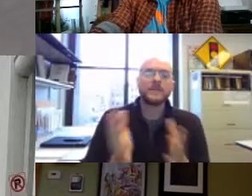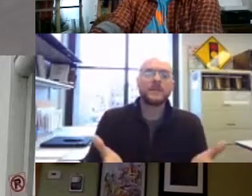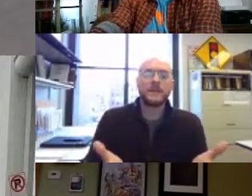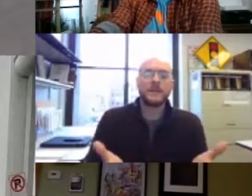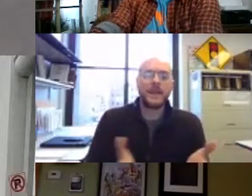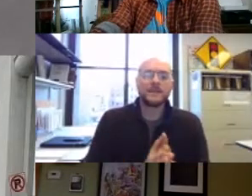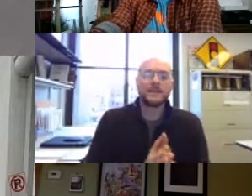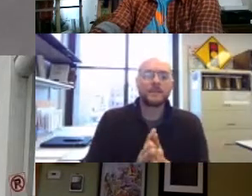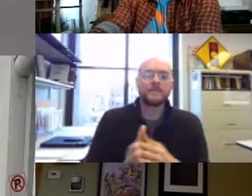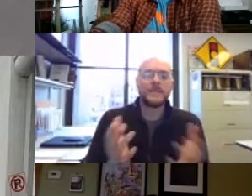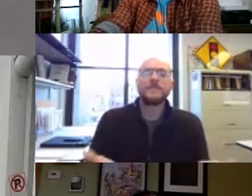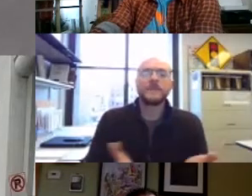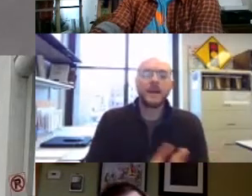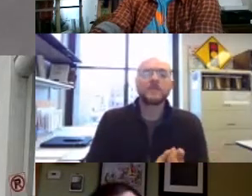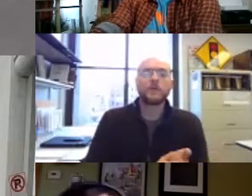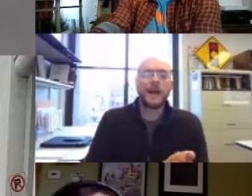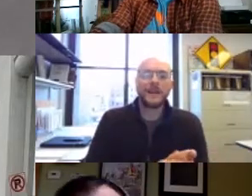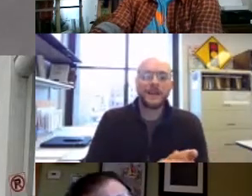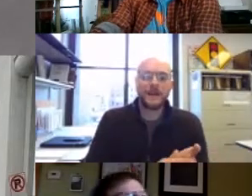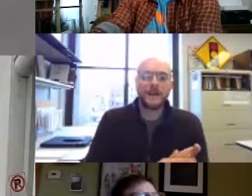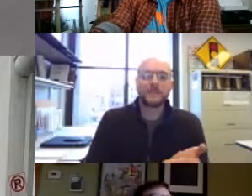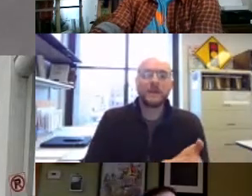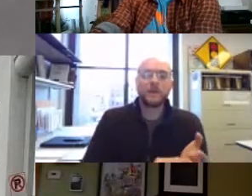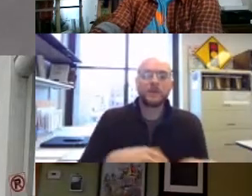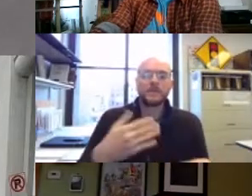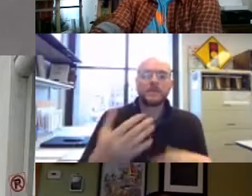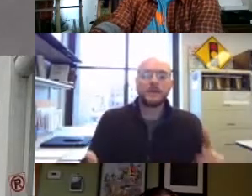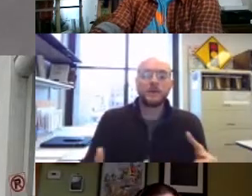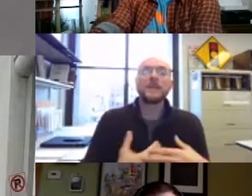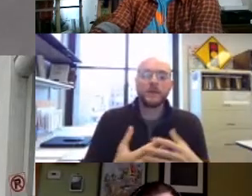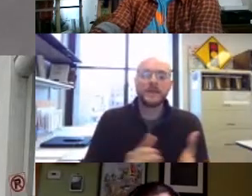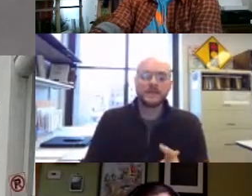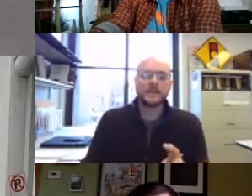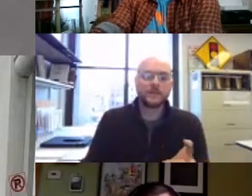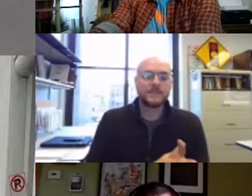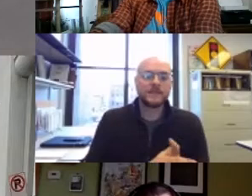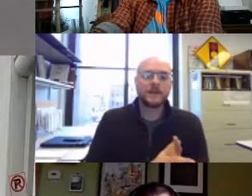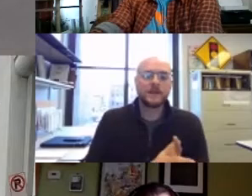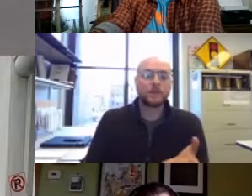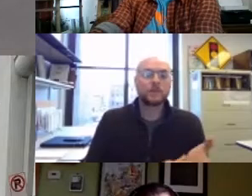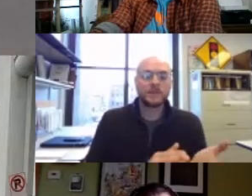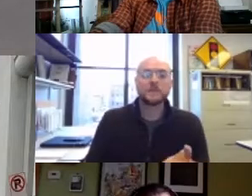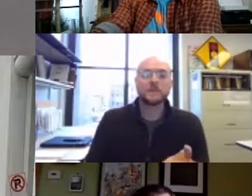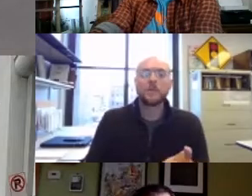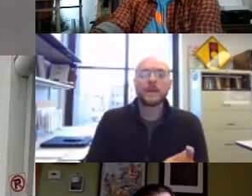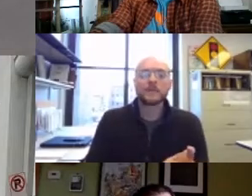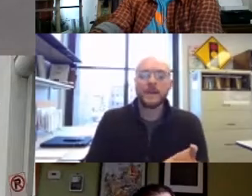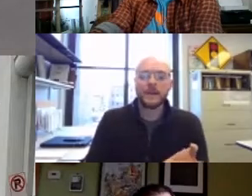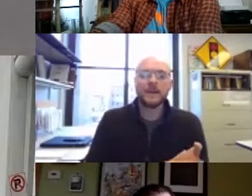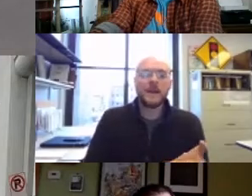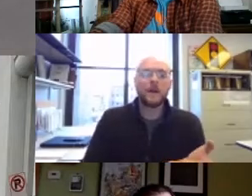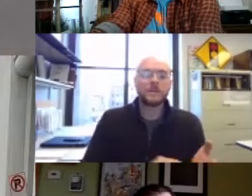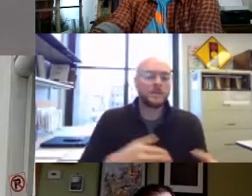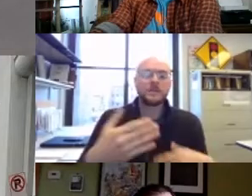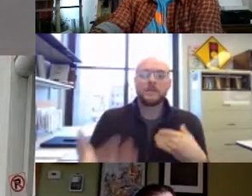can reasonably get some safe and comfortable riding in them with just, we believe we can get some safe and comfortable walking and